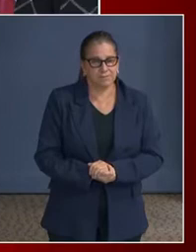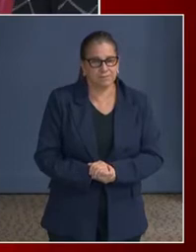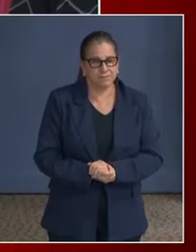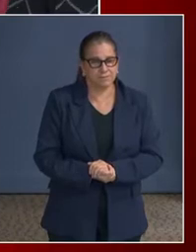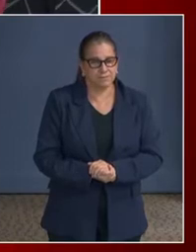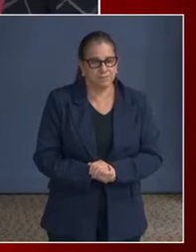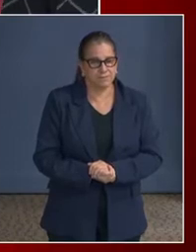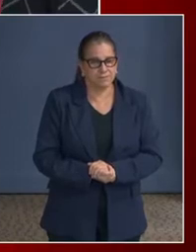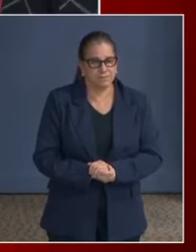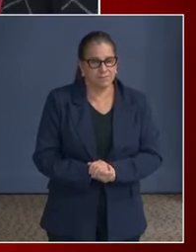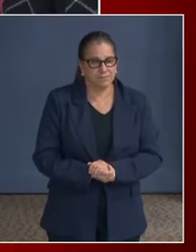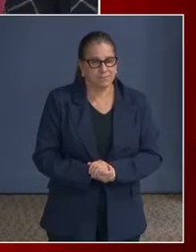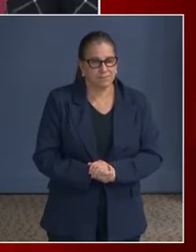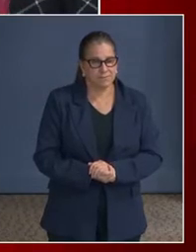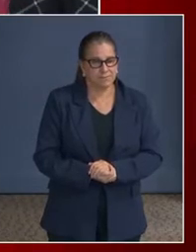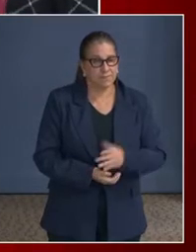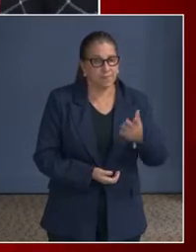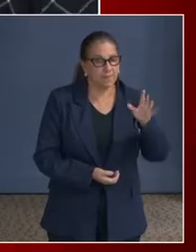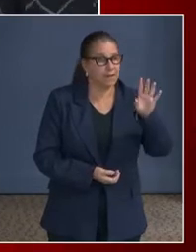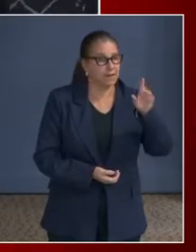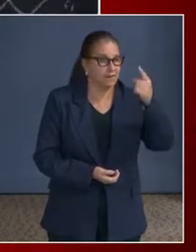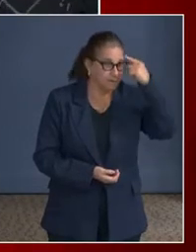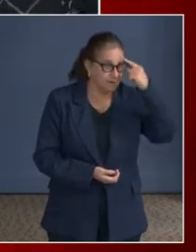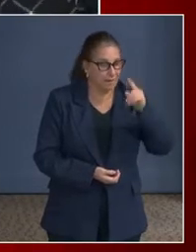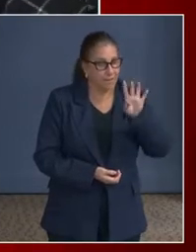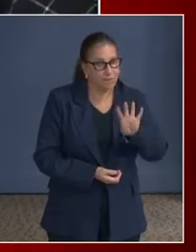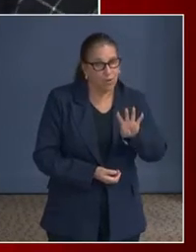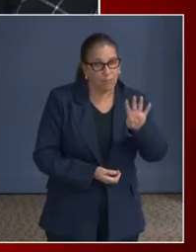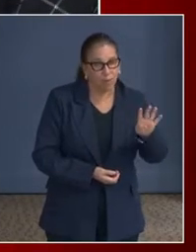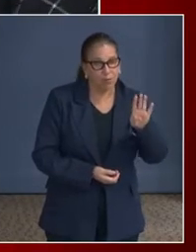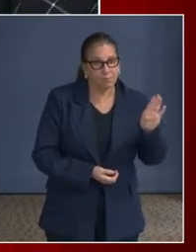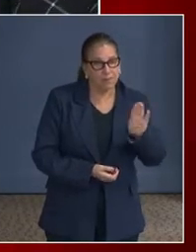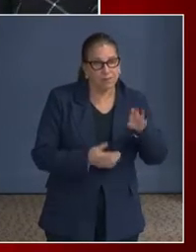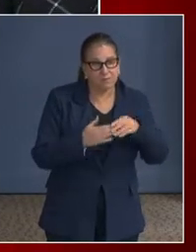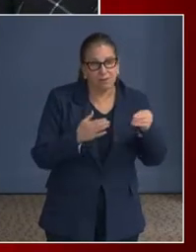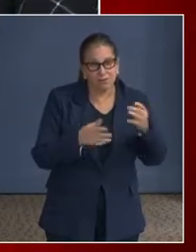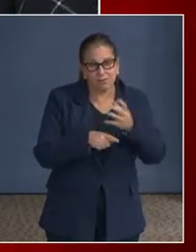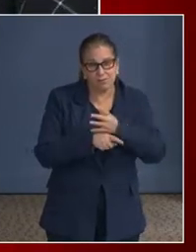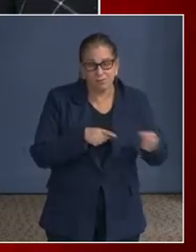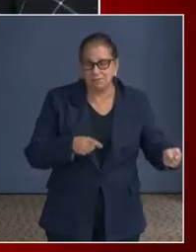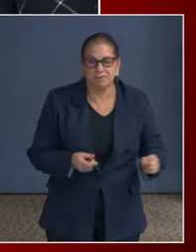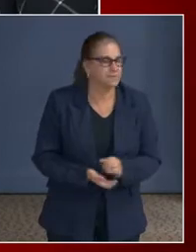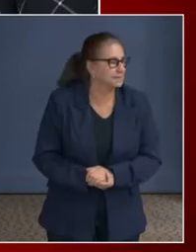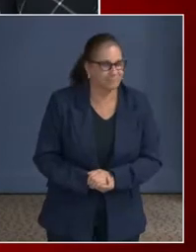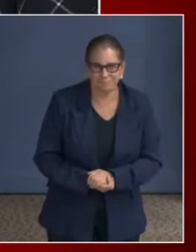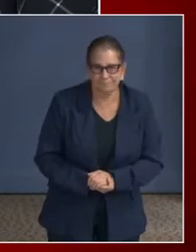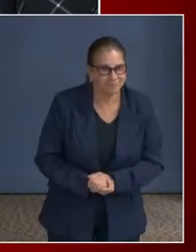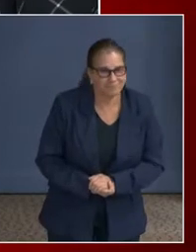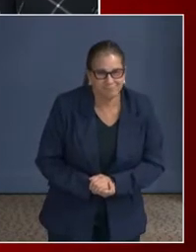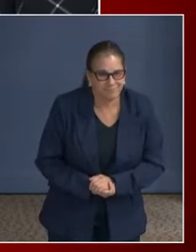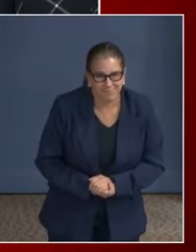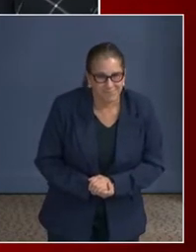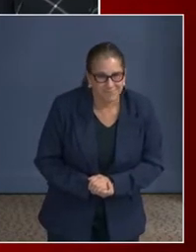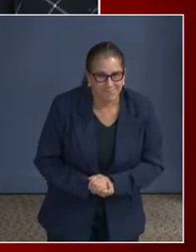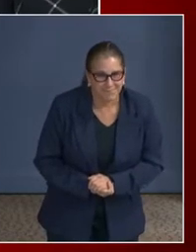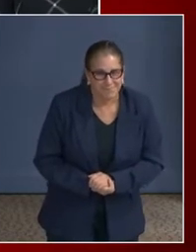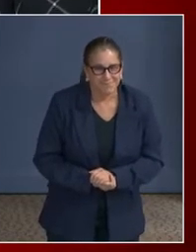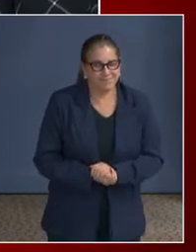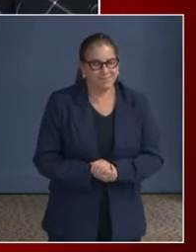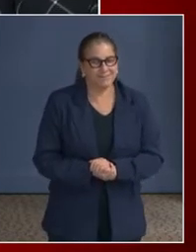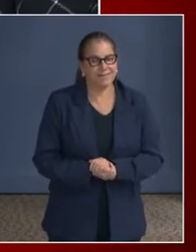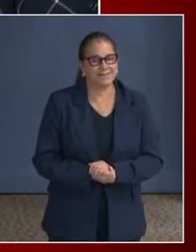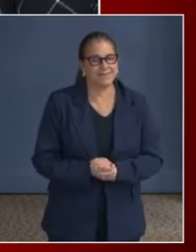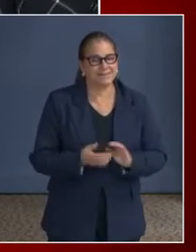but we generally speaking, because some of the states haven't implemented the program yet. So I think that's what